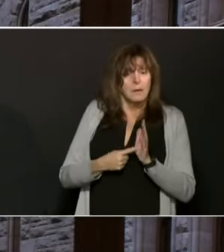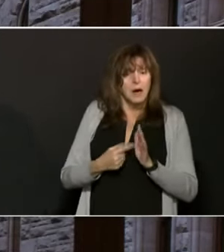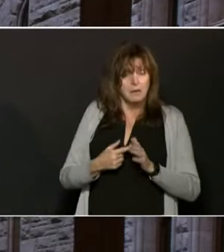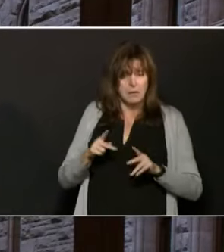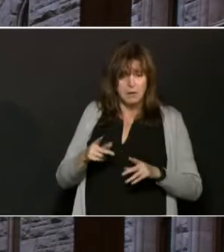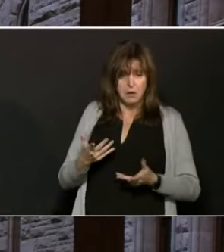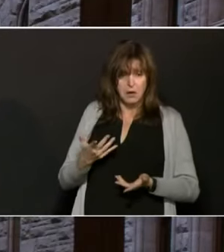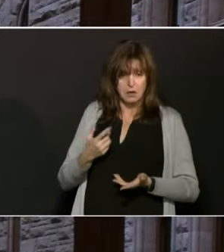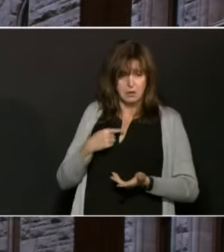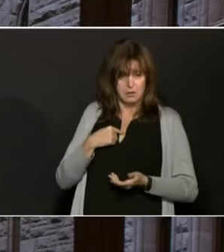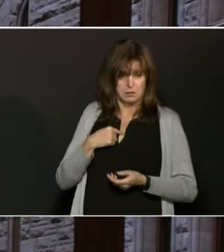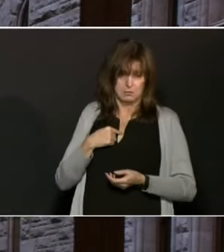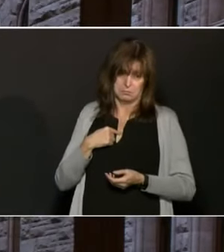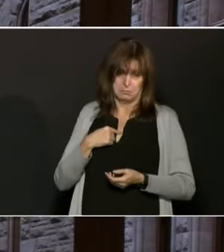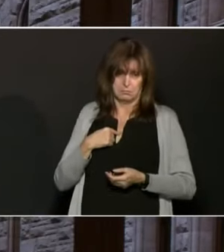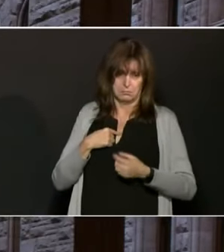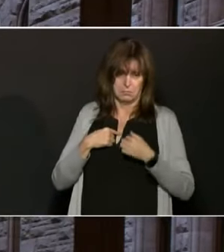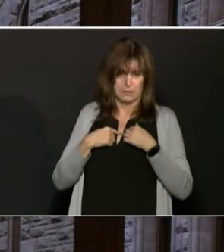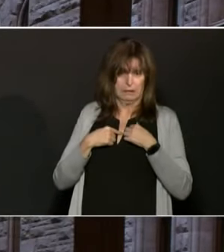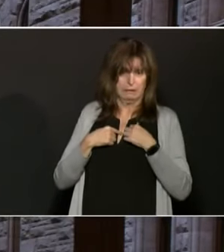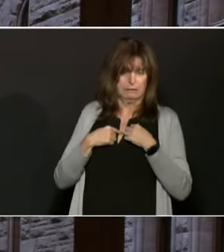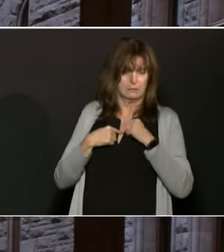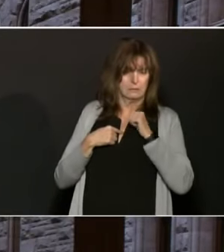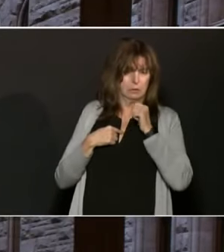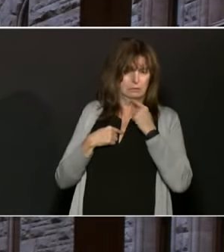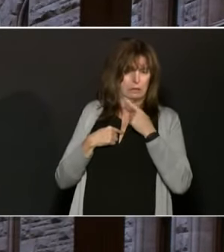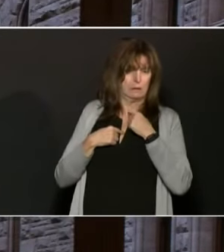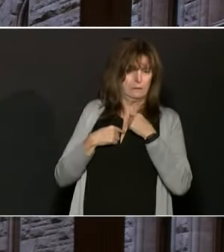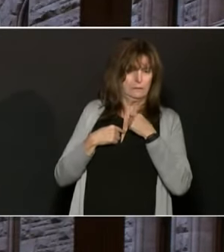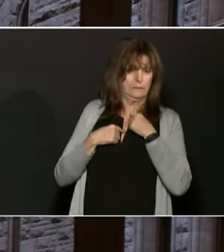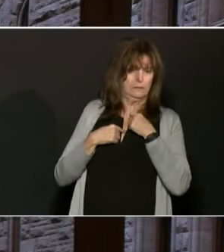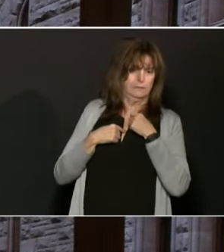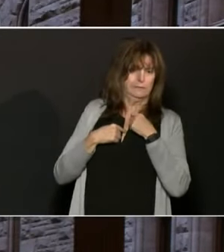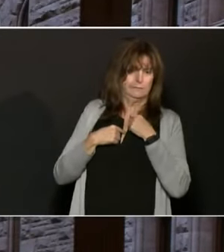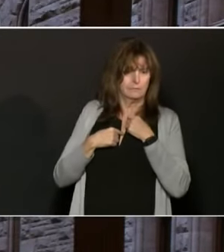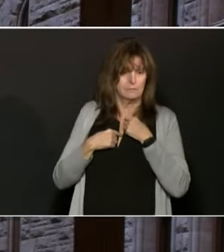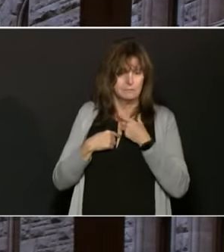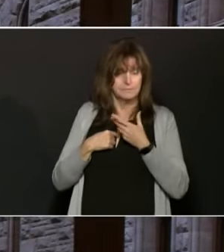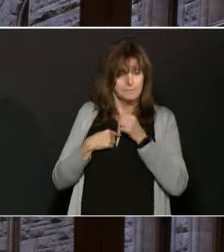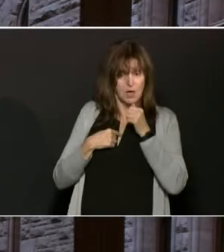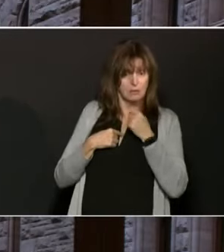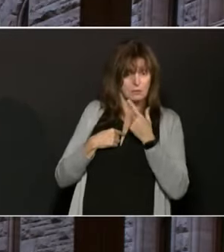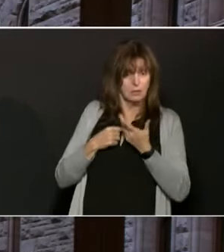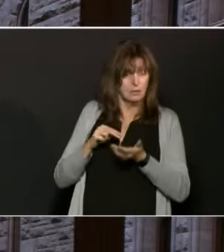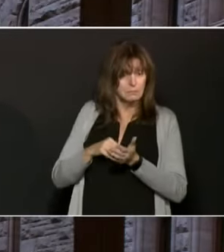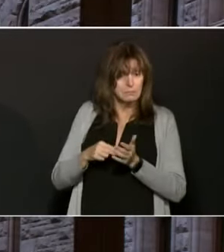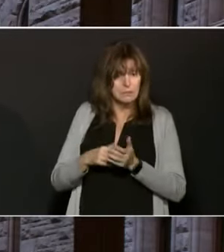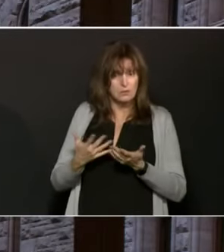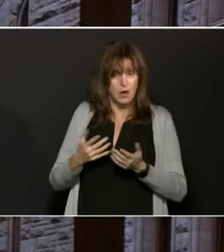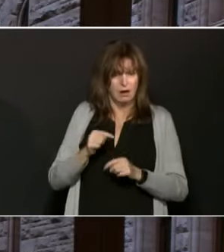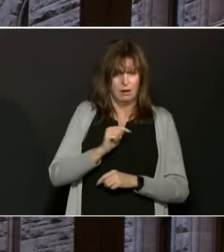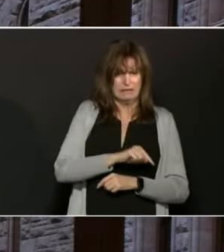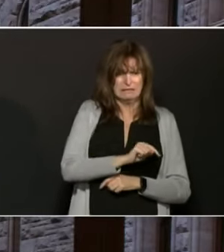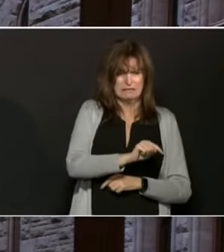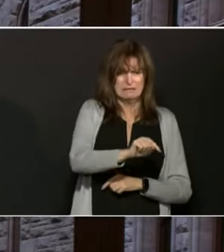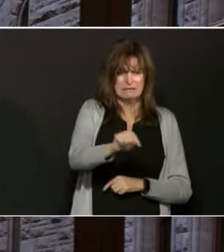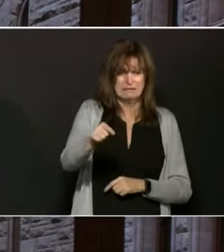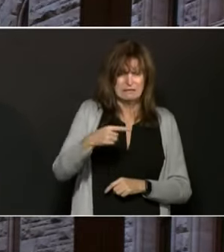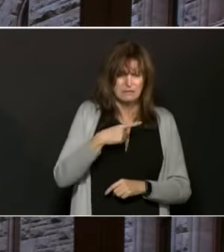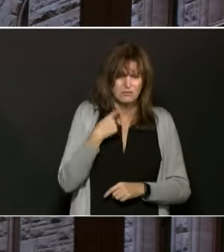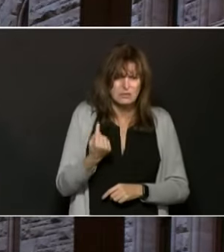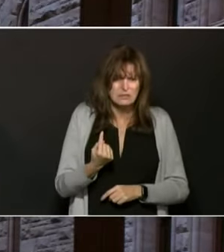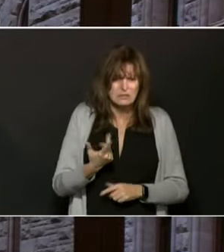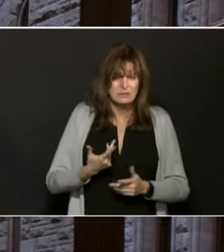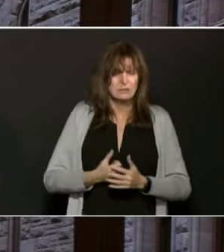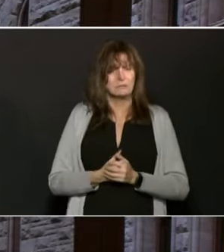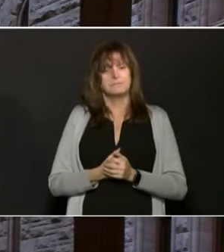want to tell you, or because that's putting other people at risk, and we can't get on top of that. And we find some people say, well, I was at this public setting, I grabbed a group